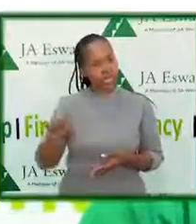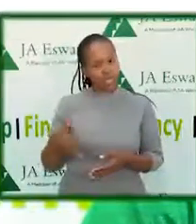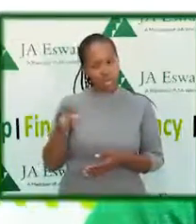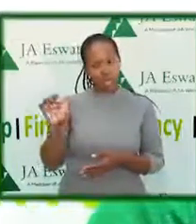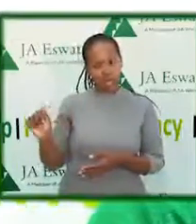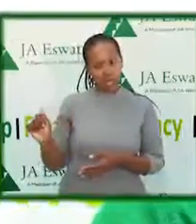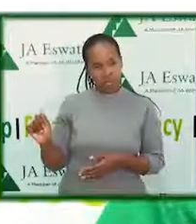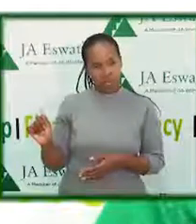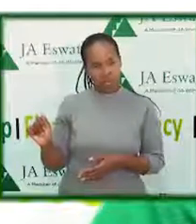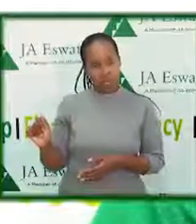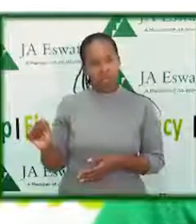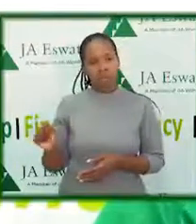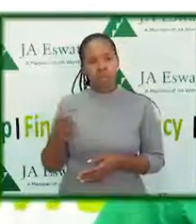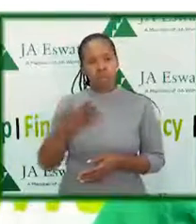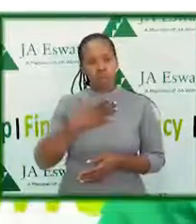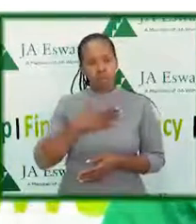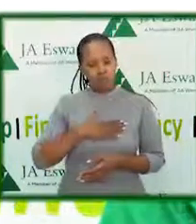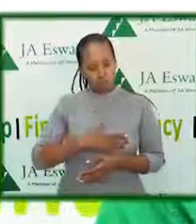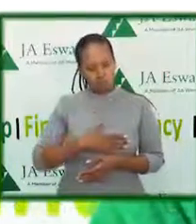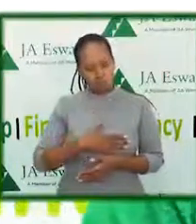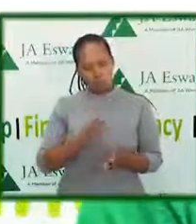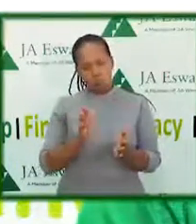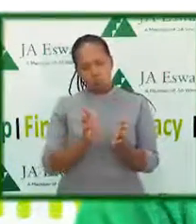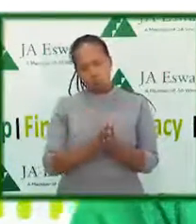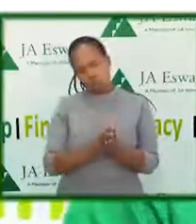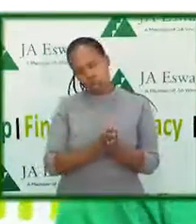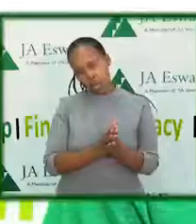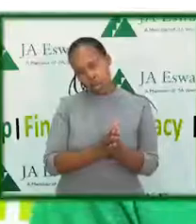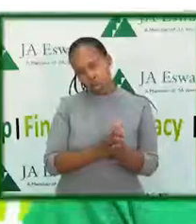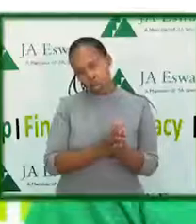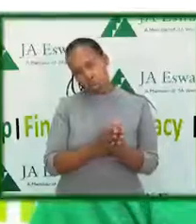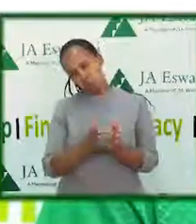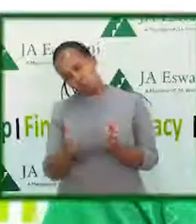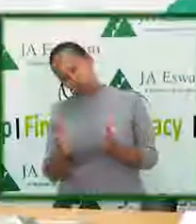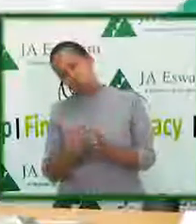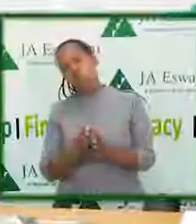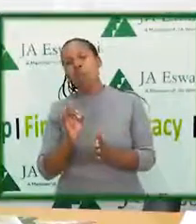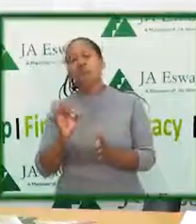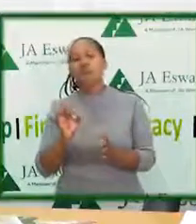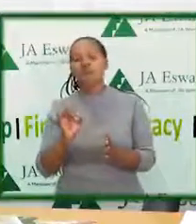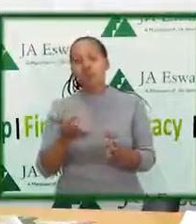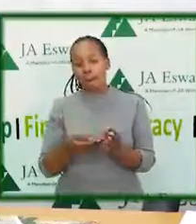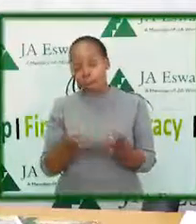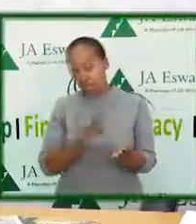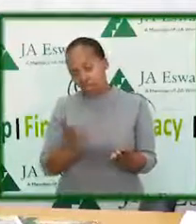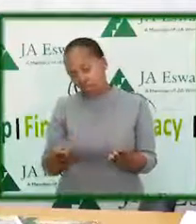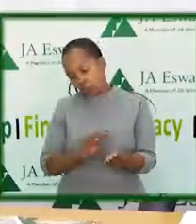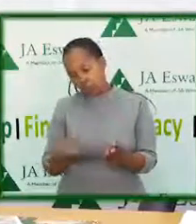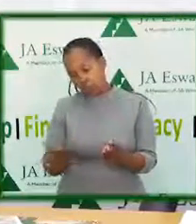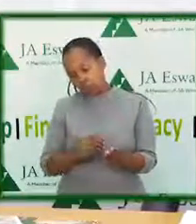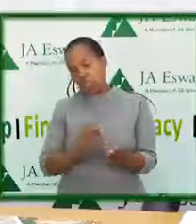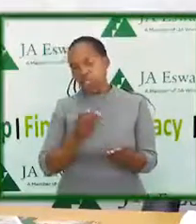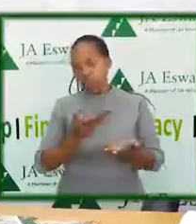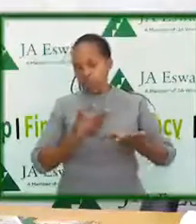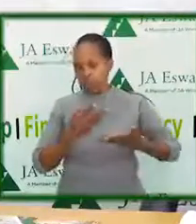10 to 12 typed pages, not handwritten. I was just passing